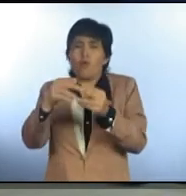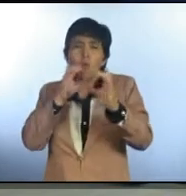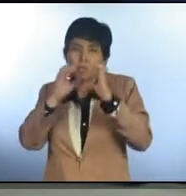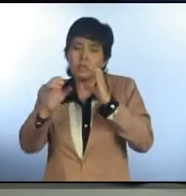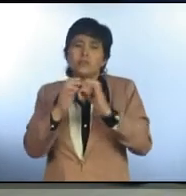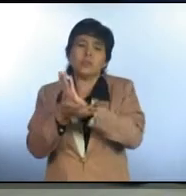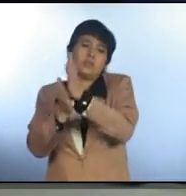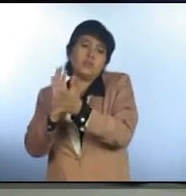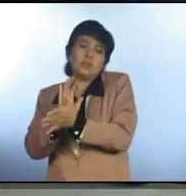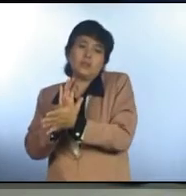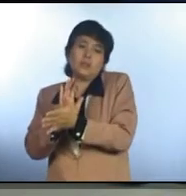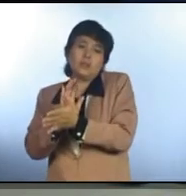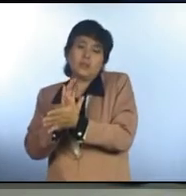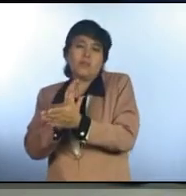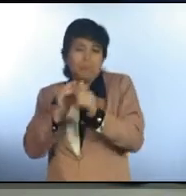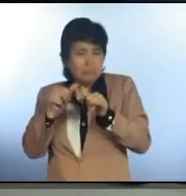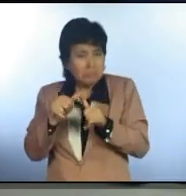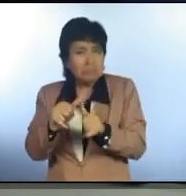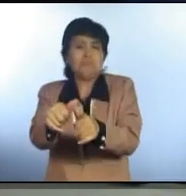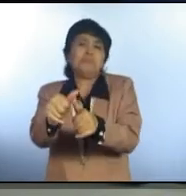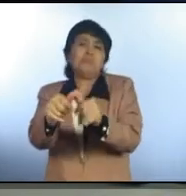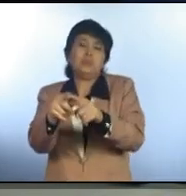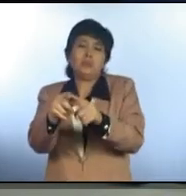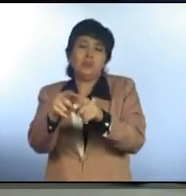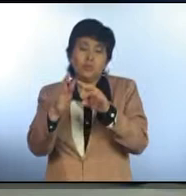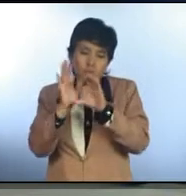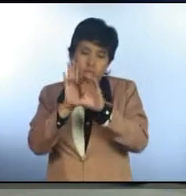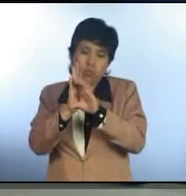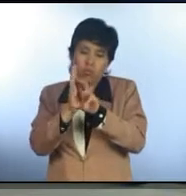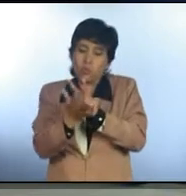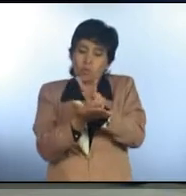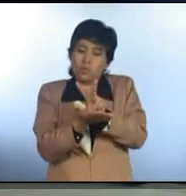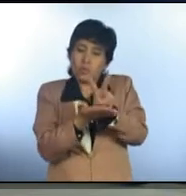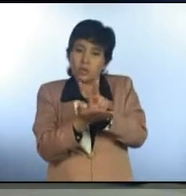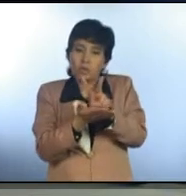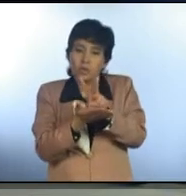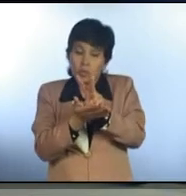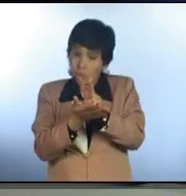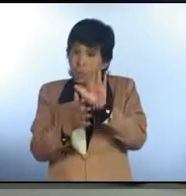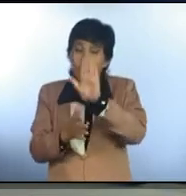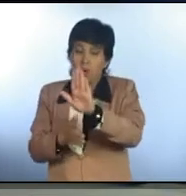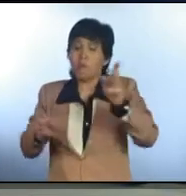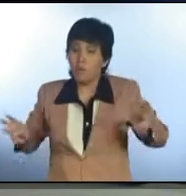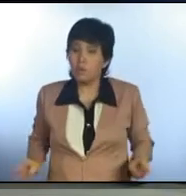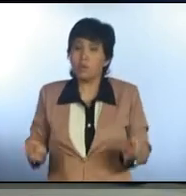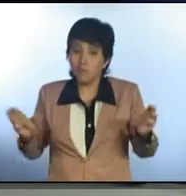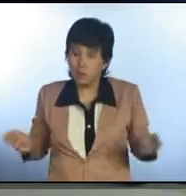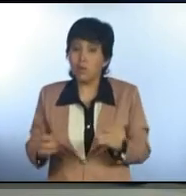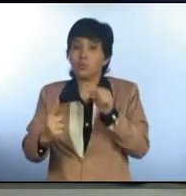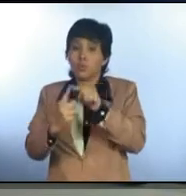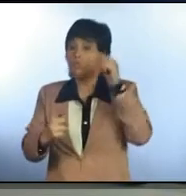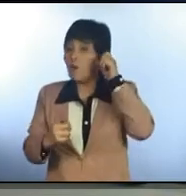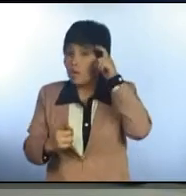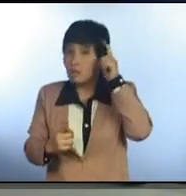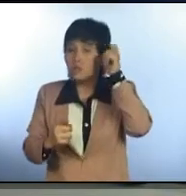communication. Now, as along the way as you are watching this video right now, are you motivated enough to